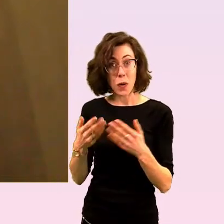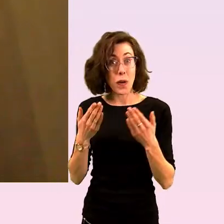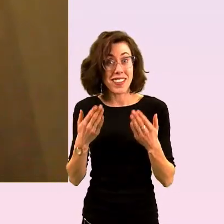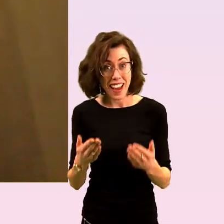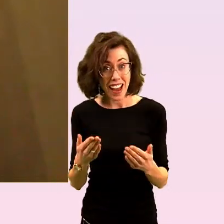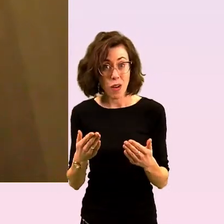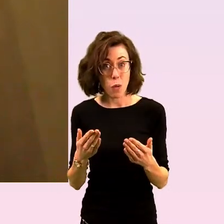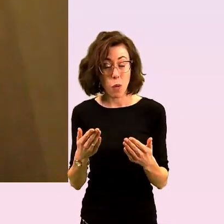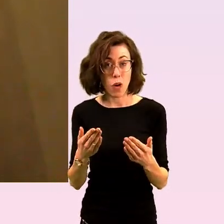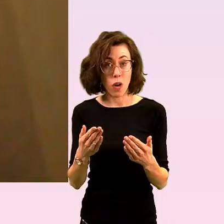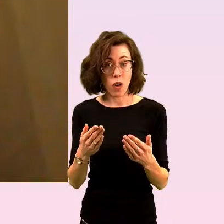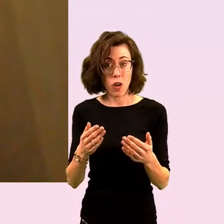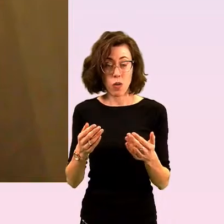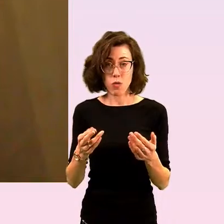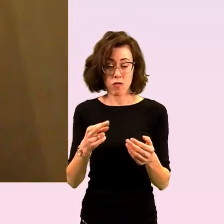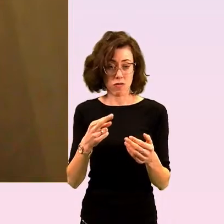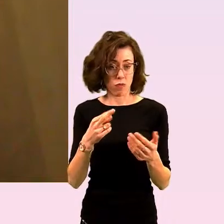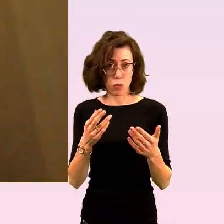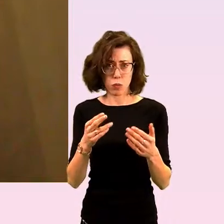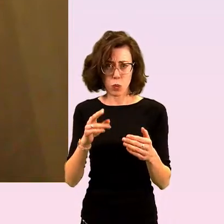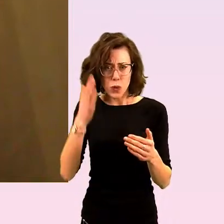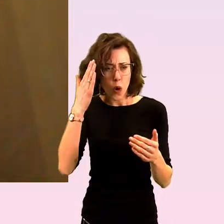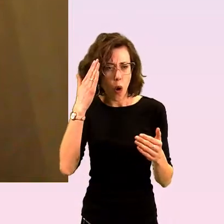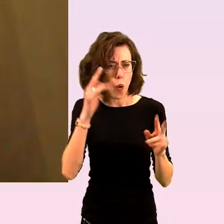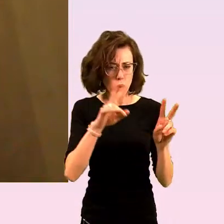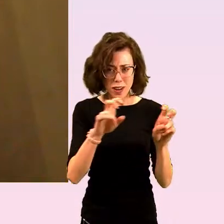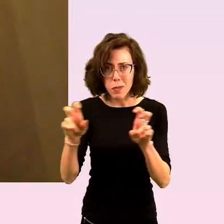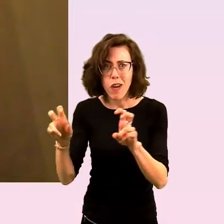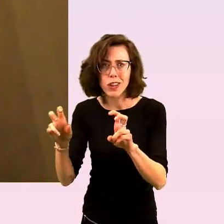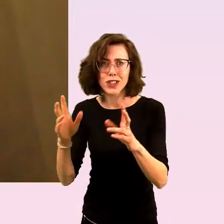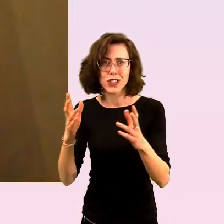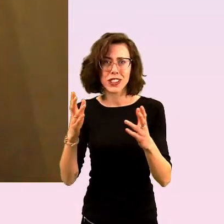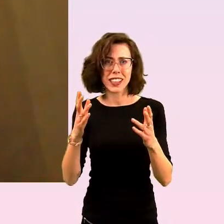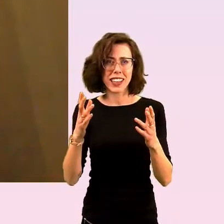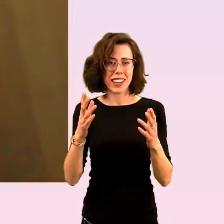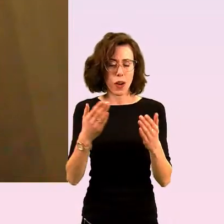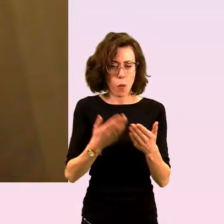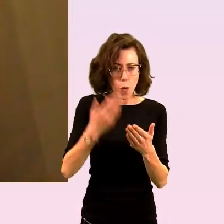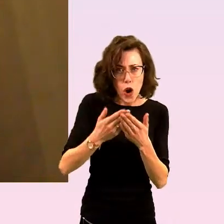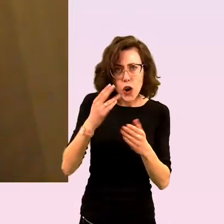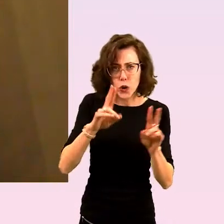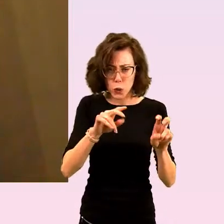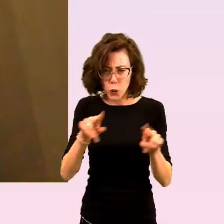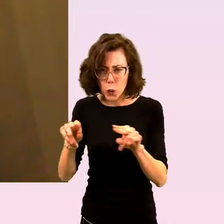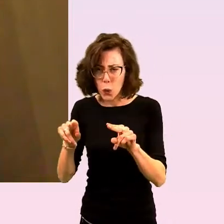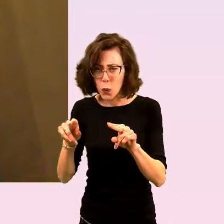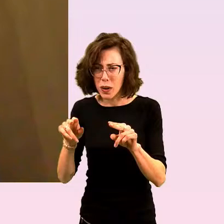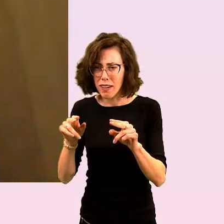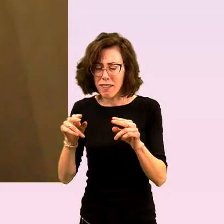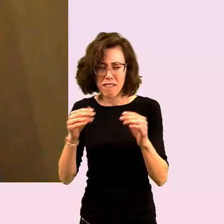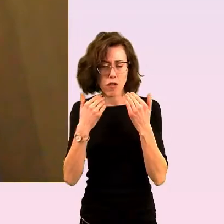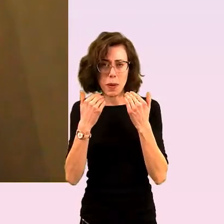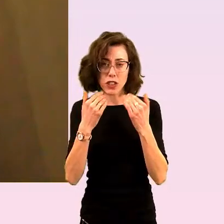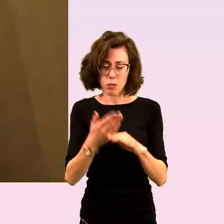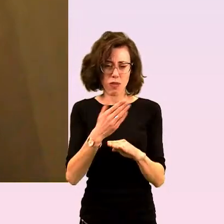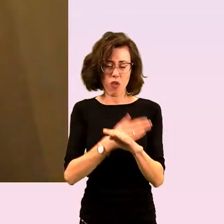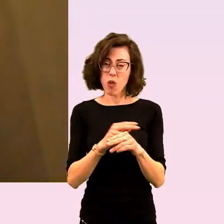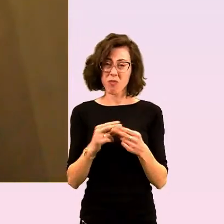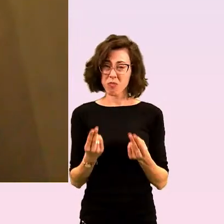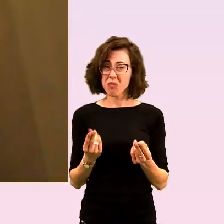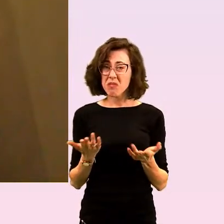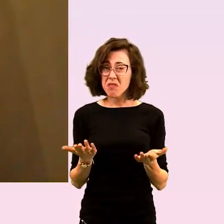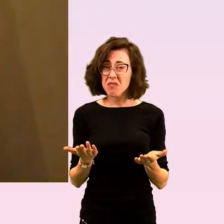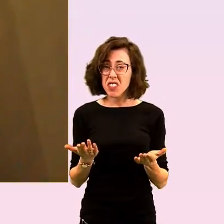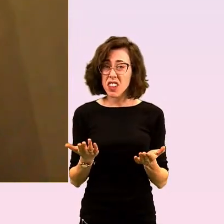with new terminologies, with new language, with new information that we didn't need before. Like if we think